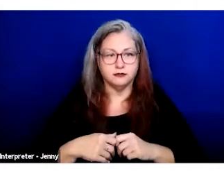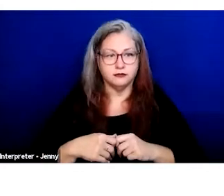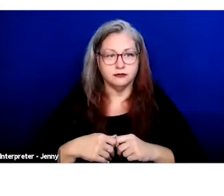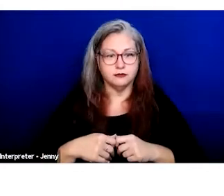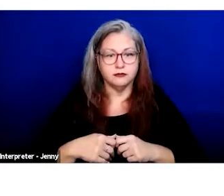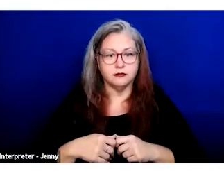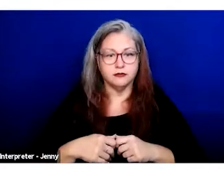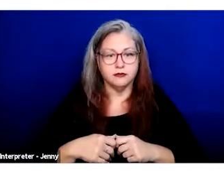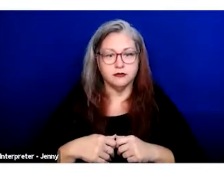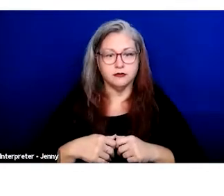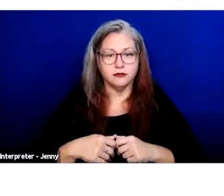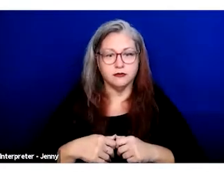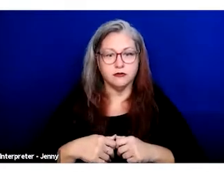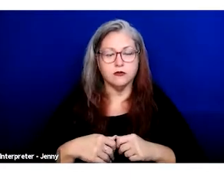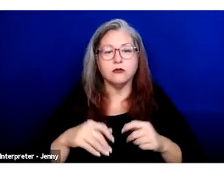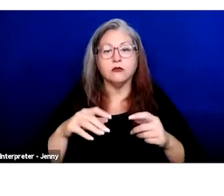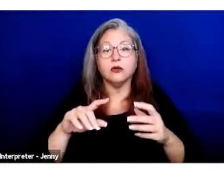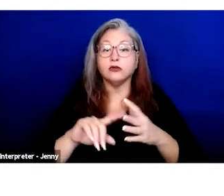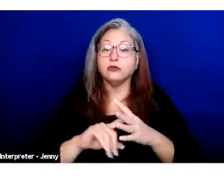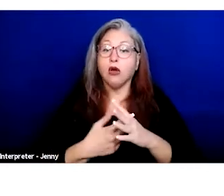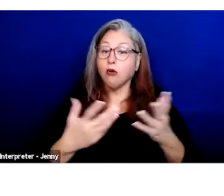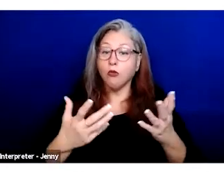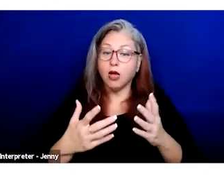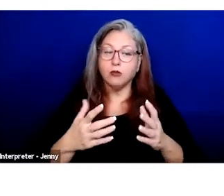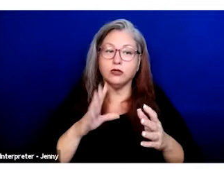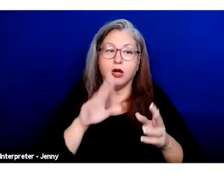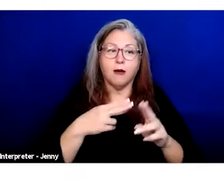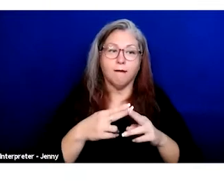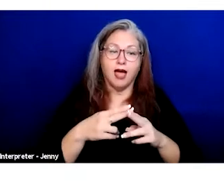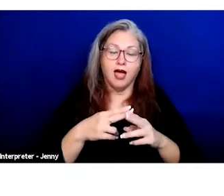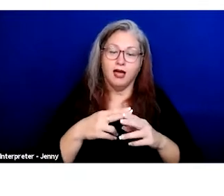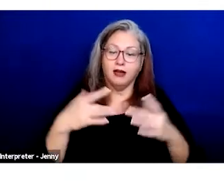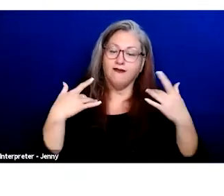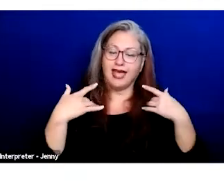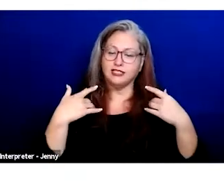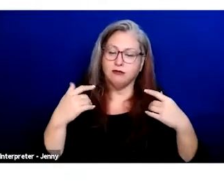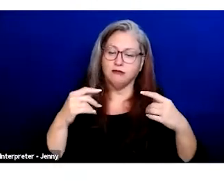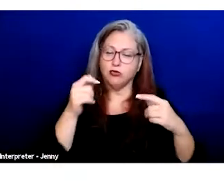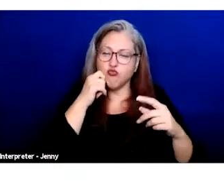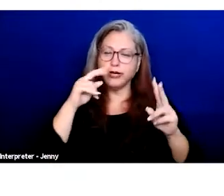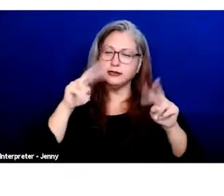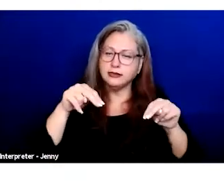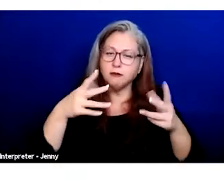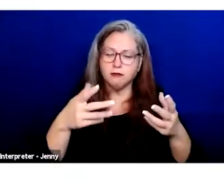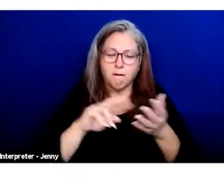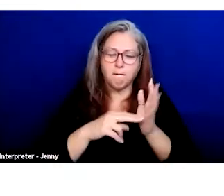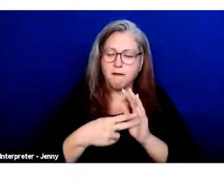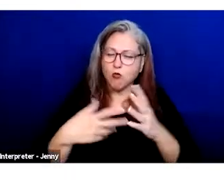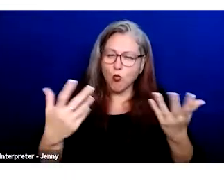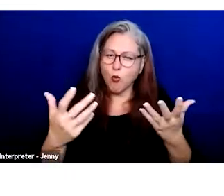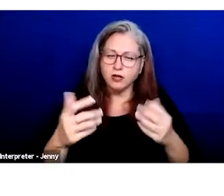We're gonna begin by talking about fashion racism, but really figuring out what it is